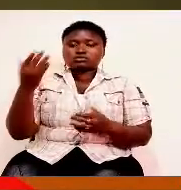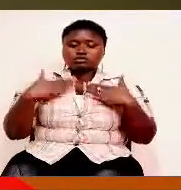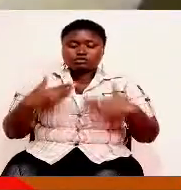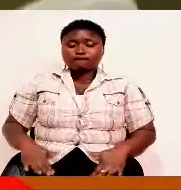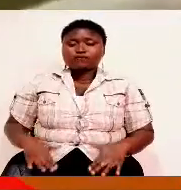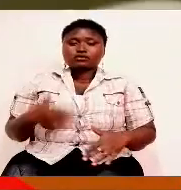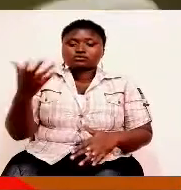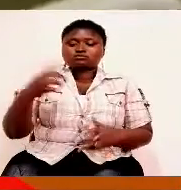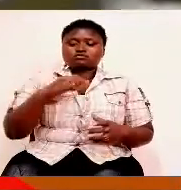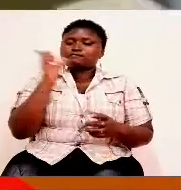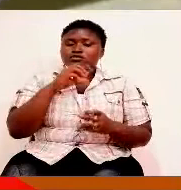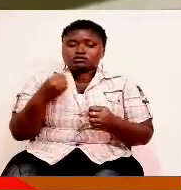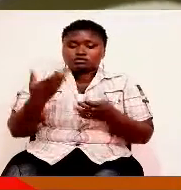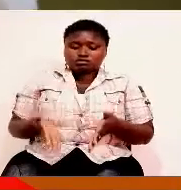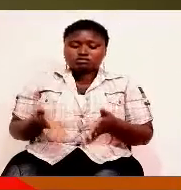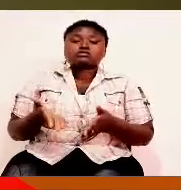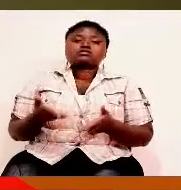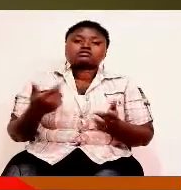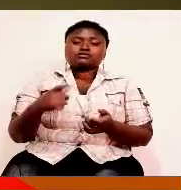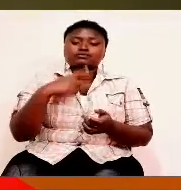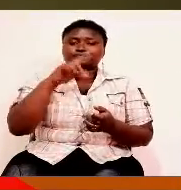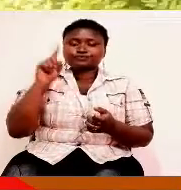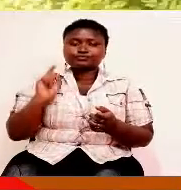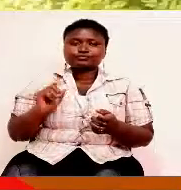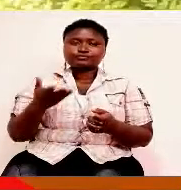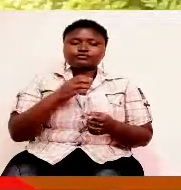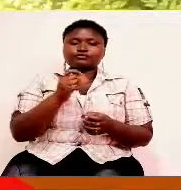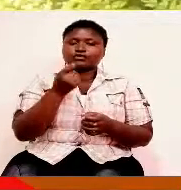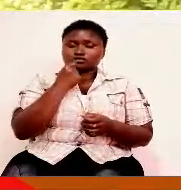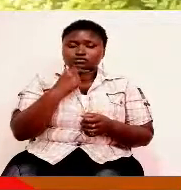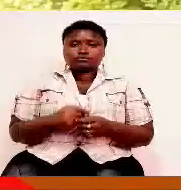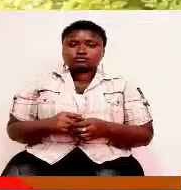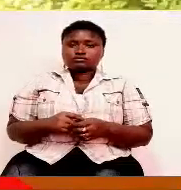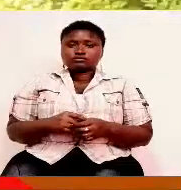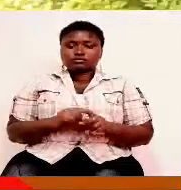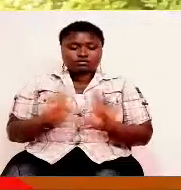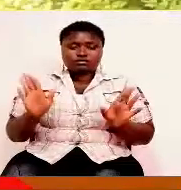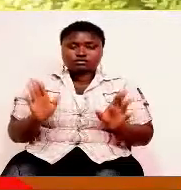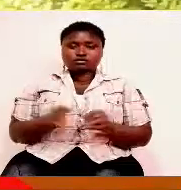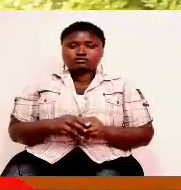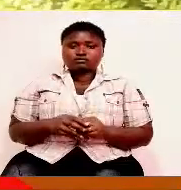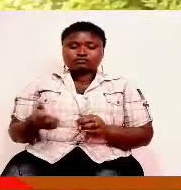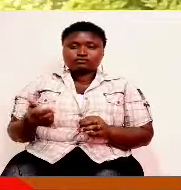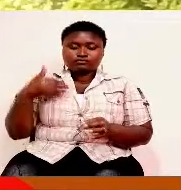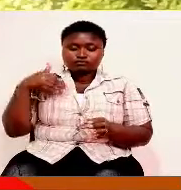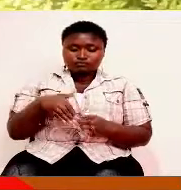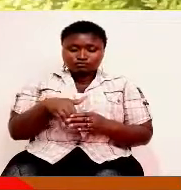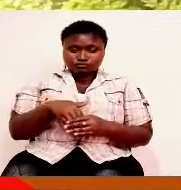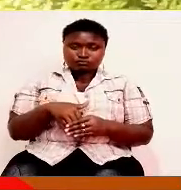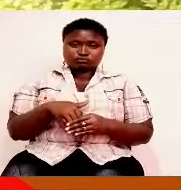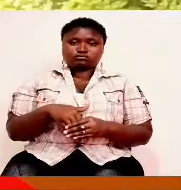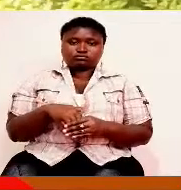ino ukiringithania na mundu utamukirite njanjo ino ta dose. Otherwise, in terms of